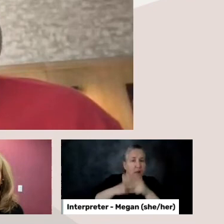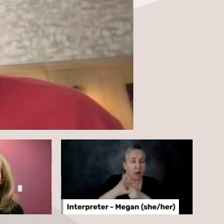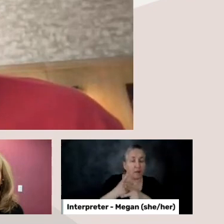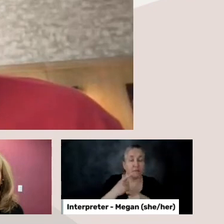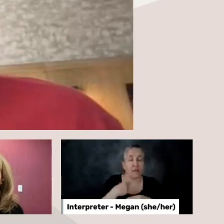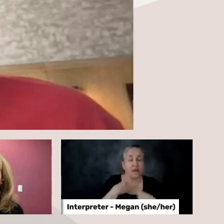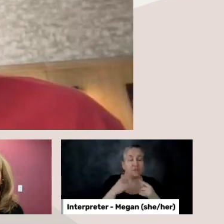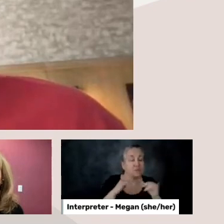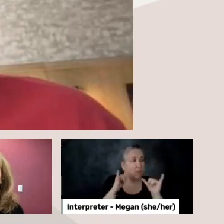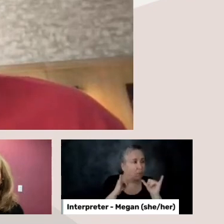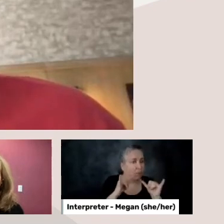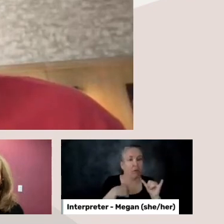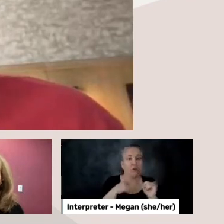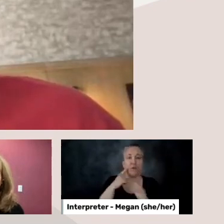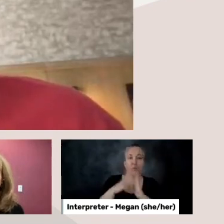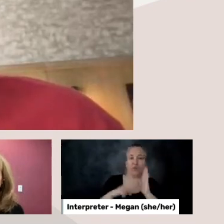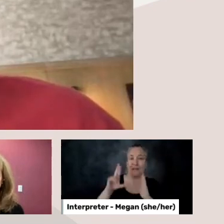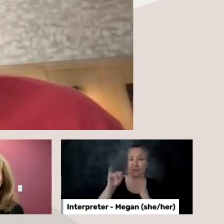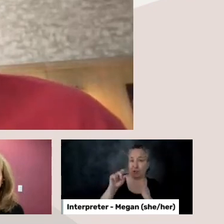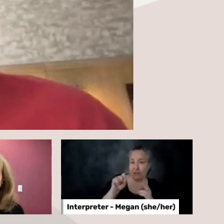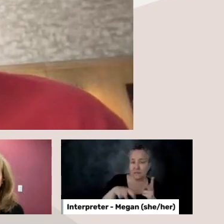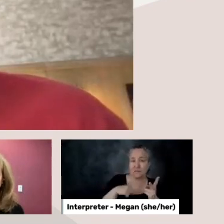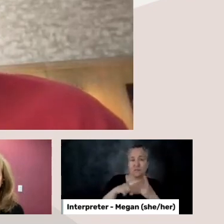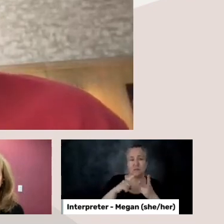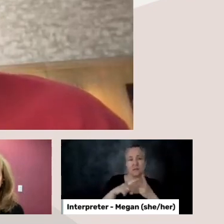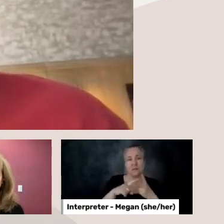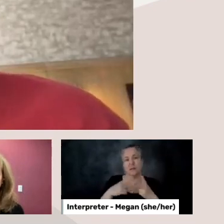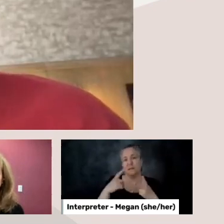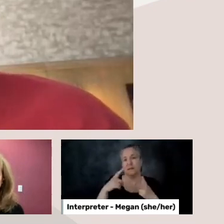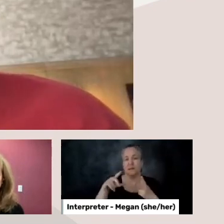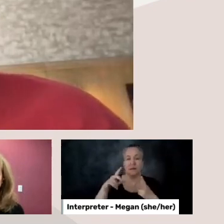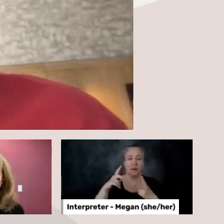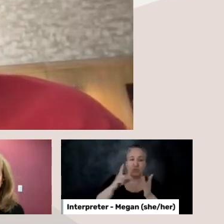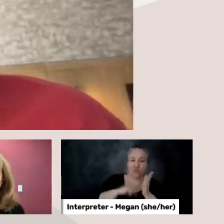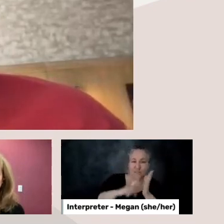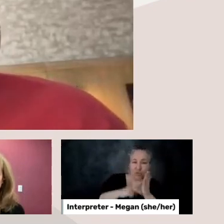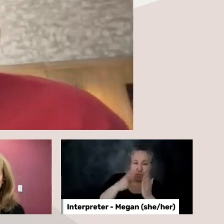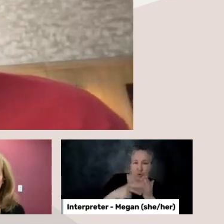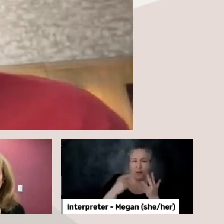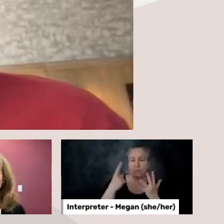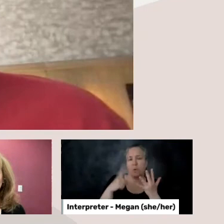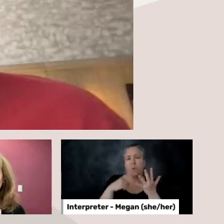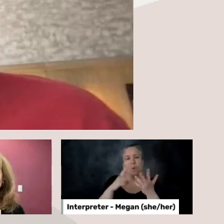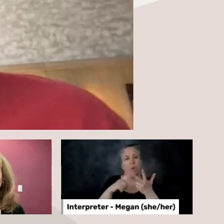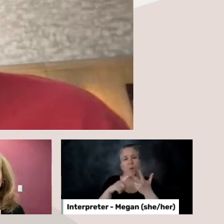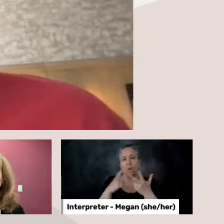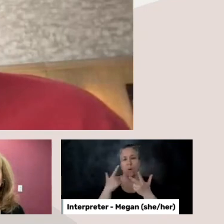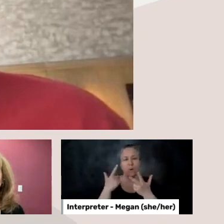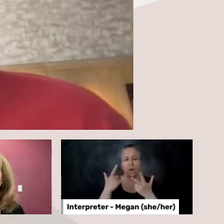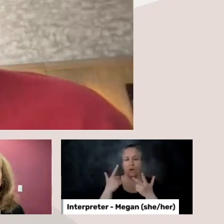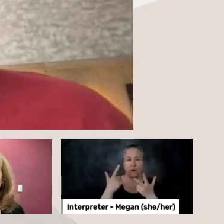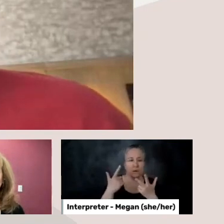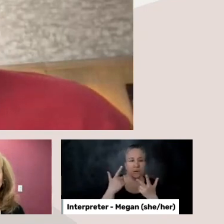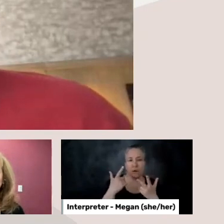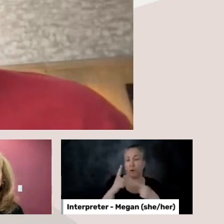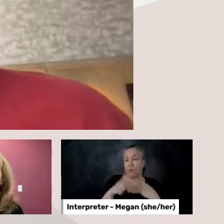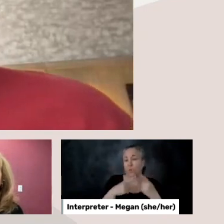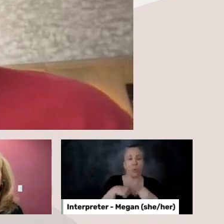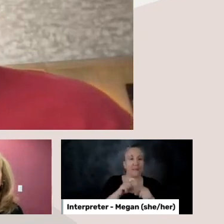okay, from reading grants for Medivivor to the DoD breast cancer research program, or even just calling when we send